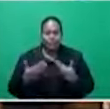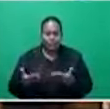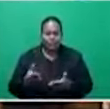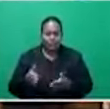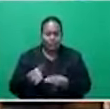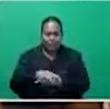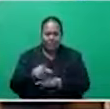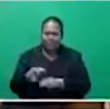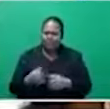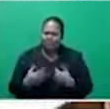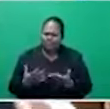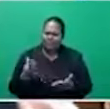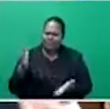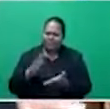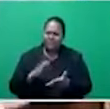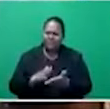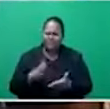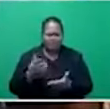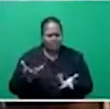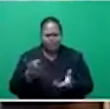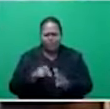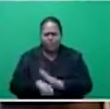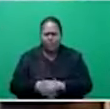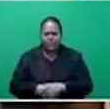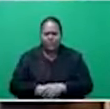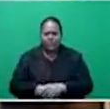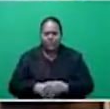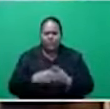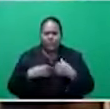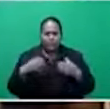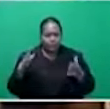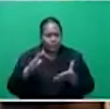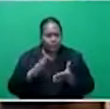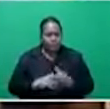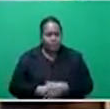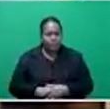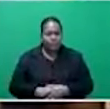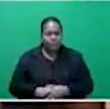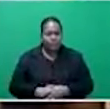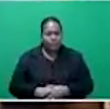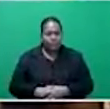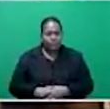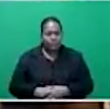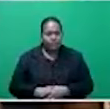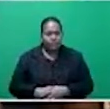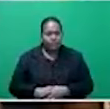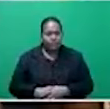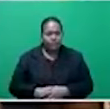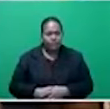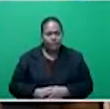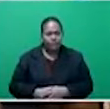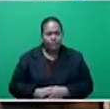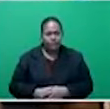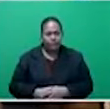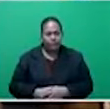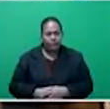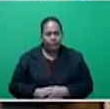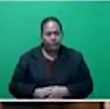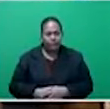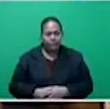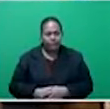filmmaking. We've reduced it. I don't know whether they acknowledge that in speech or not. I can't actually stop. Mr. Speaker, sir, we've reduced it to make it a